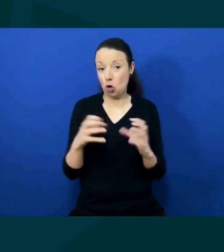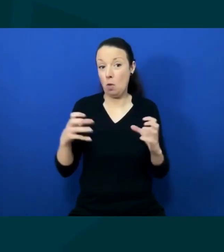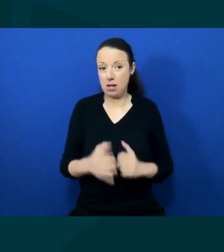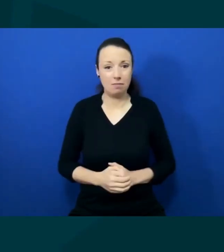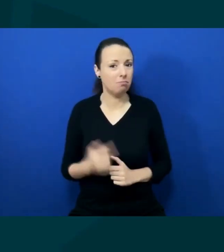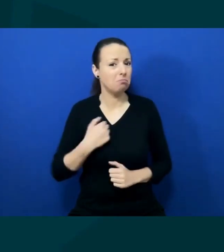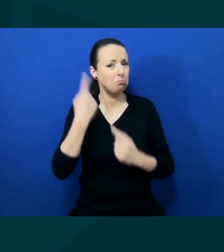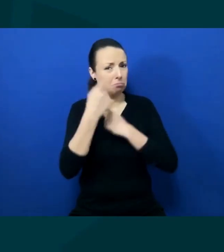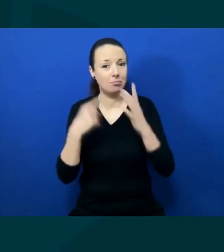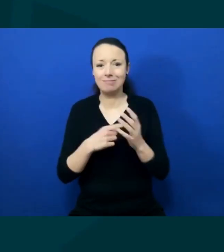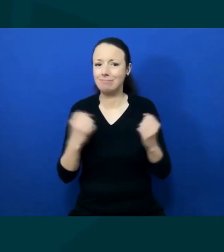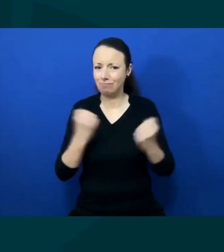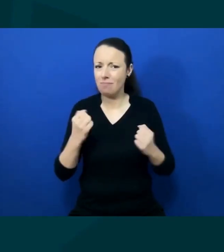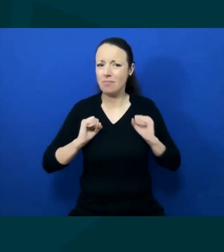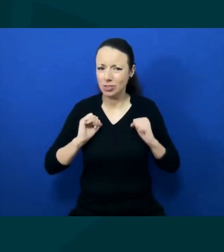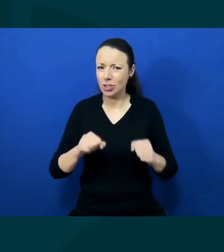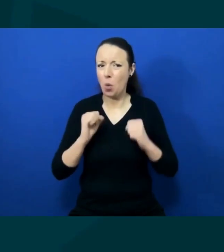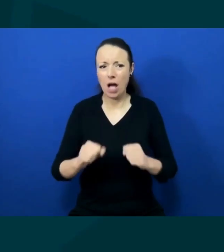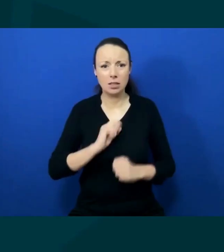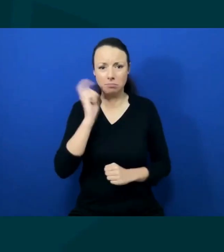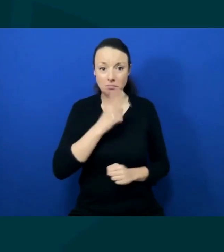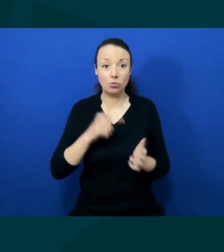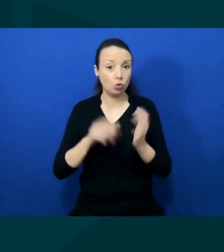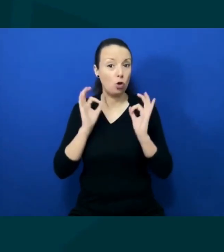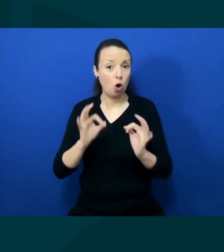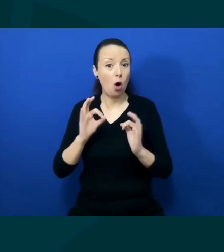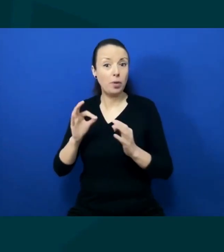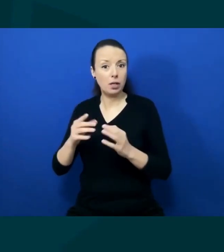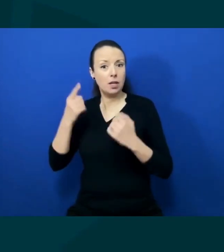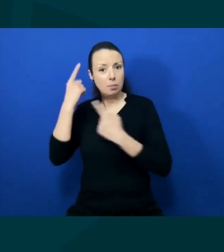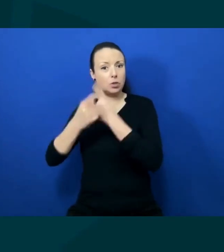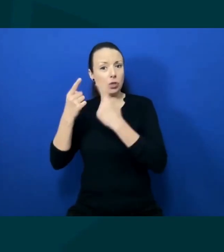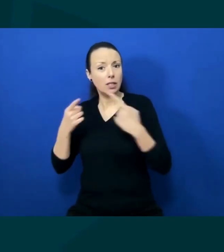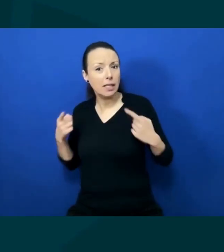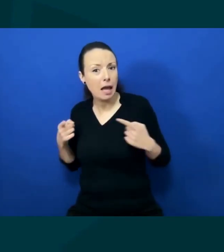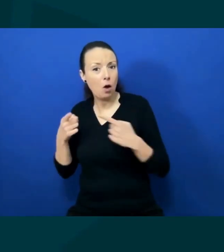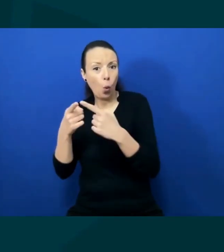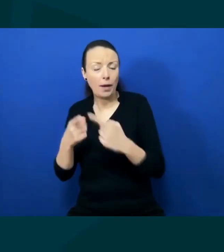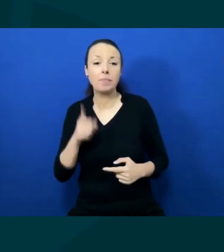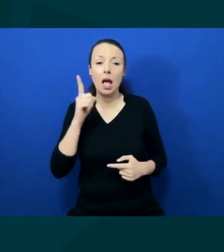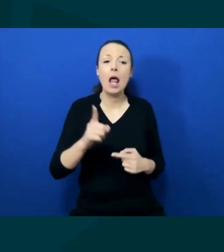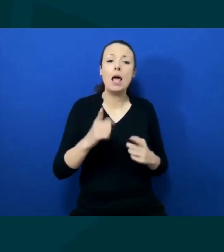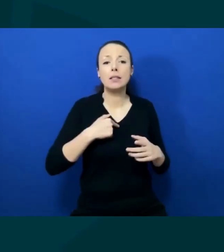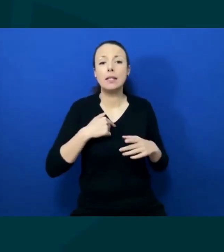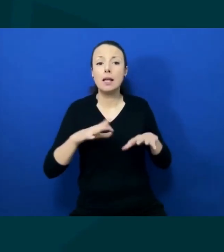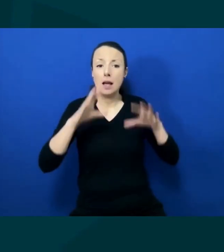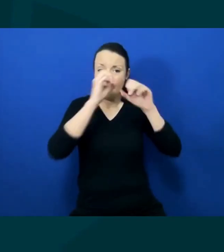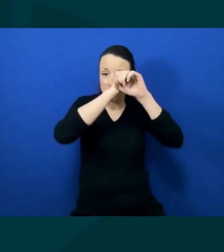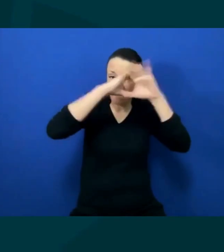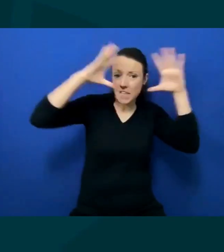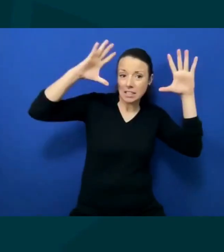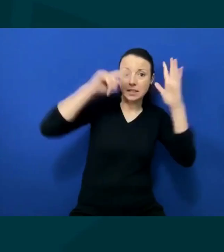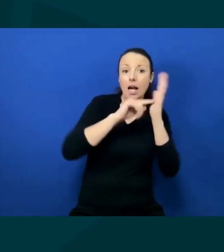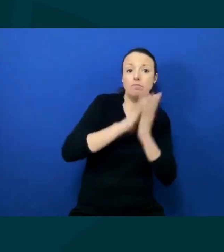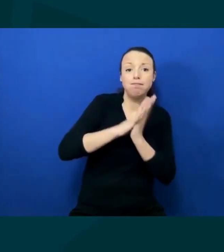That's why we find it particularly interesting, and we approve of this direction of action,